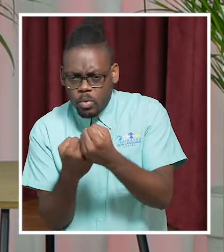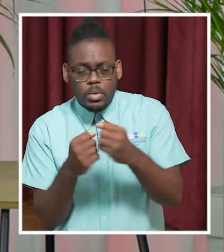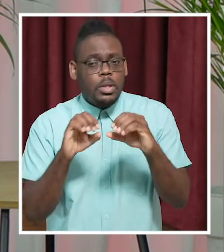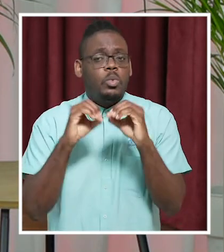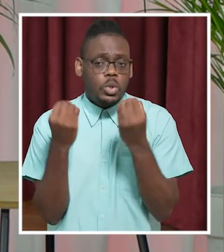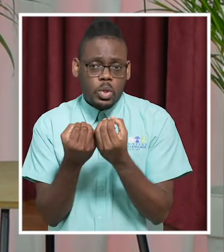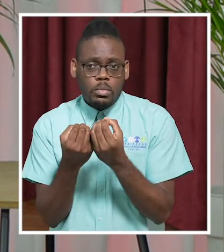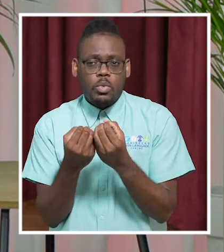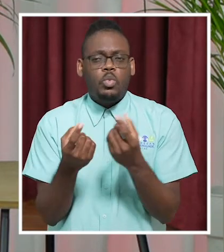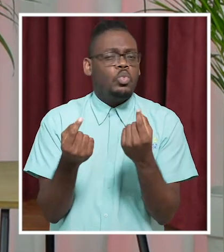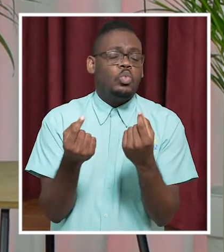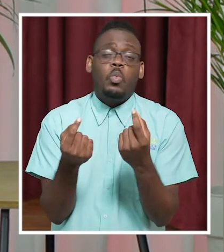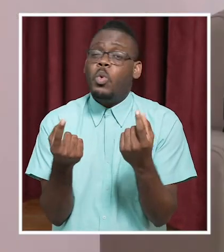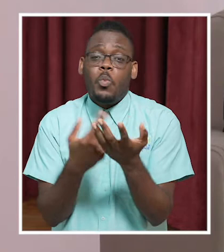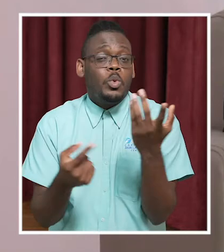step for them?